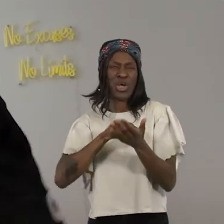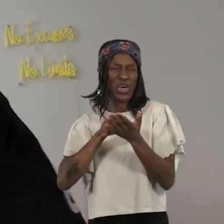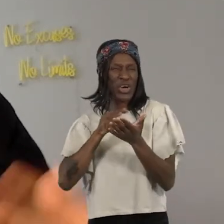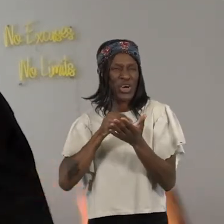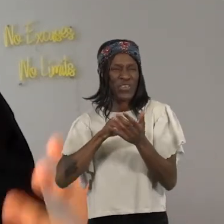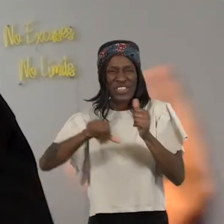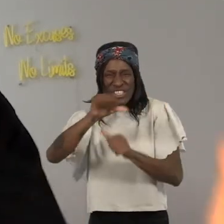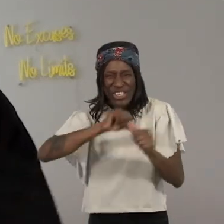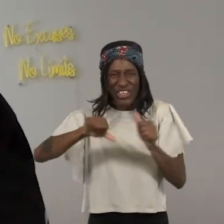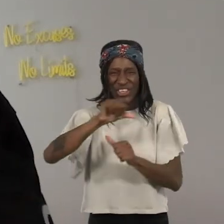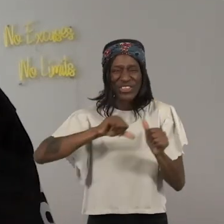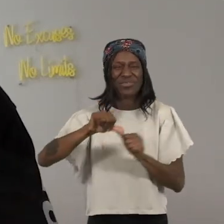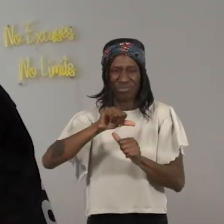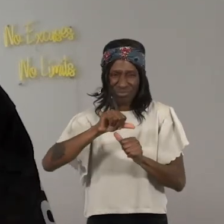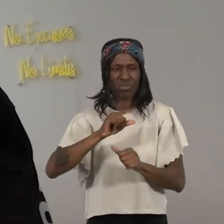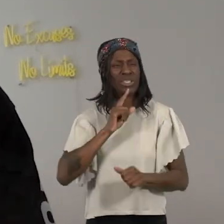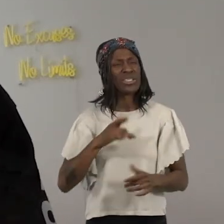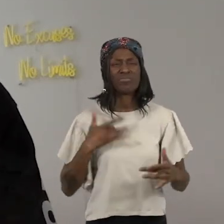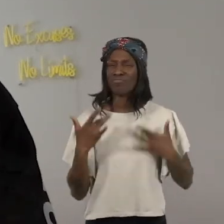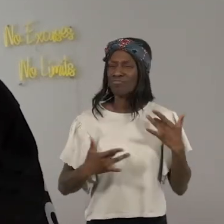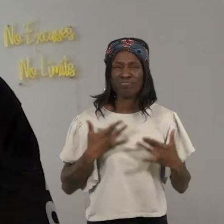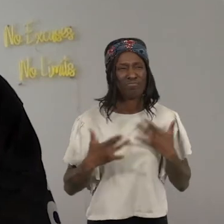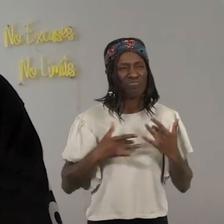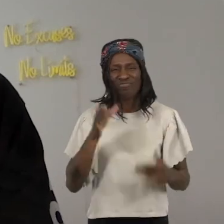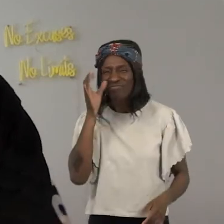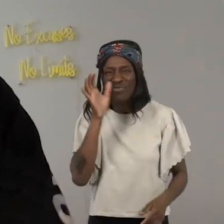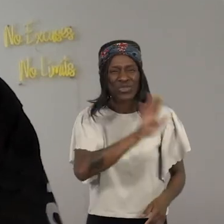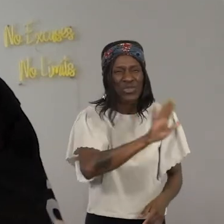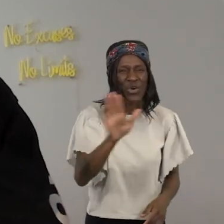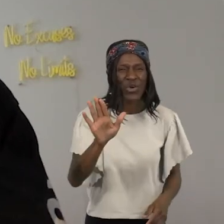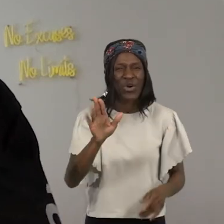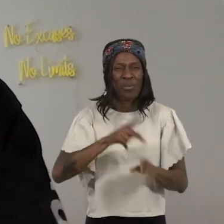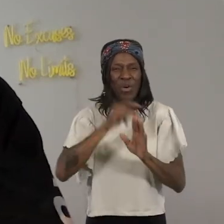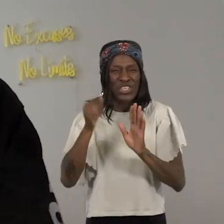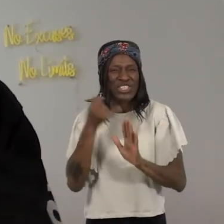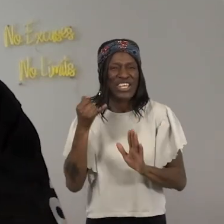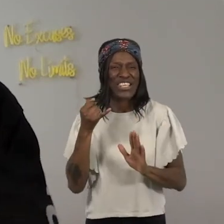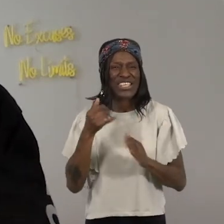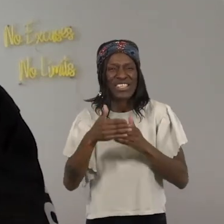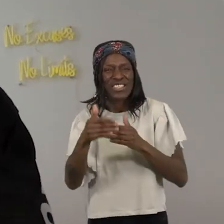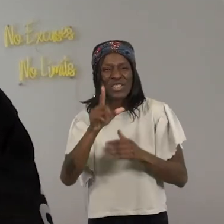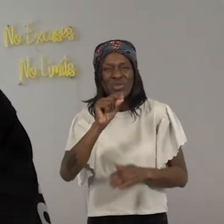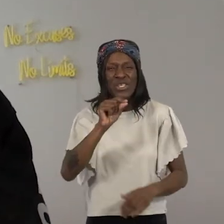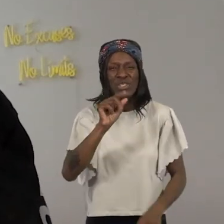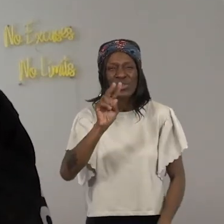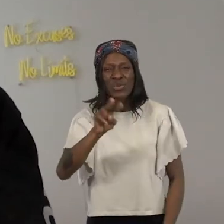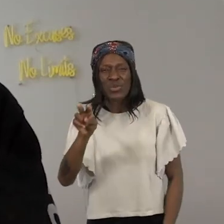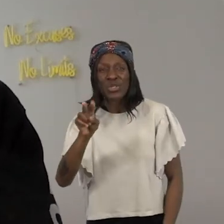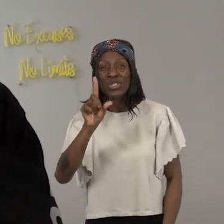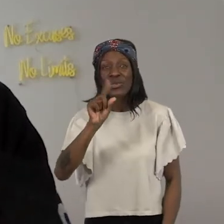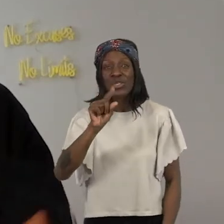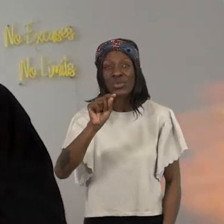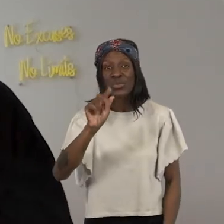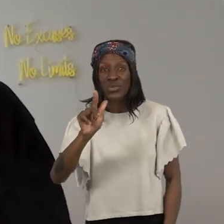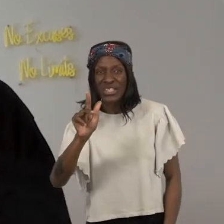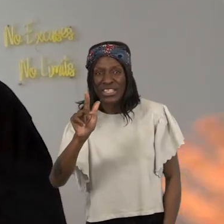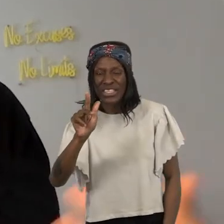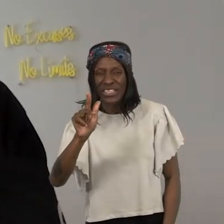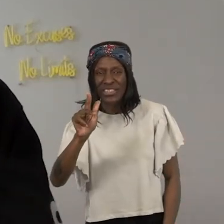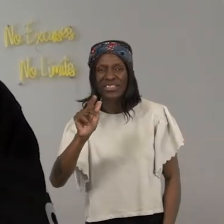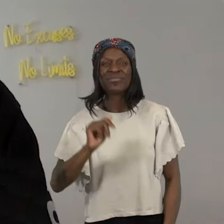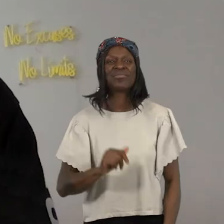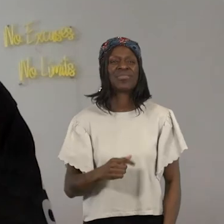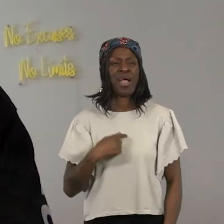day, we all learn off of each other. And I'm so excited to hear about your projects in 2022,